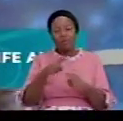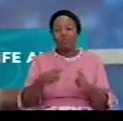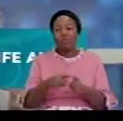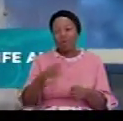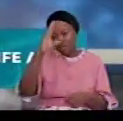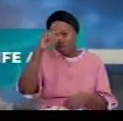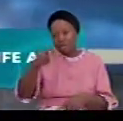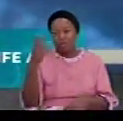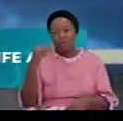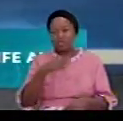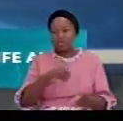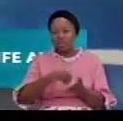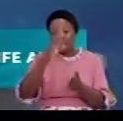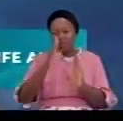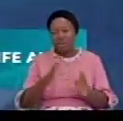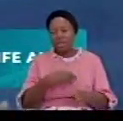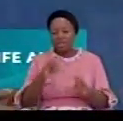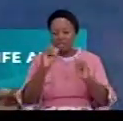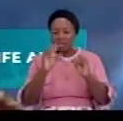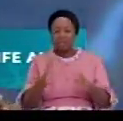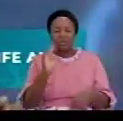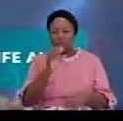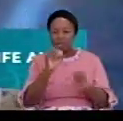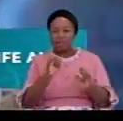and the teacher will be teaching something.